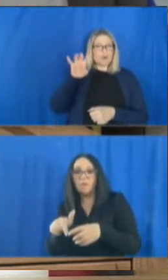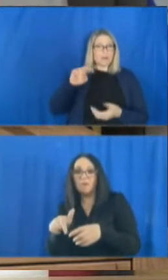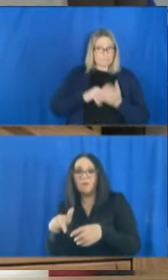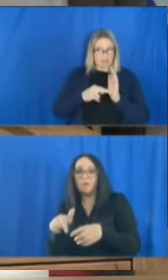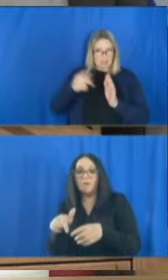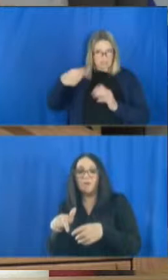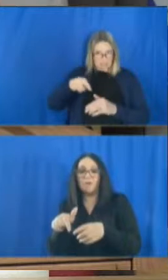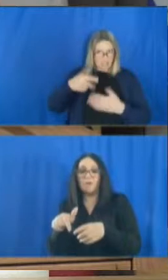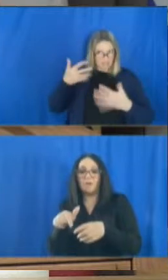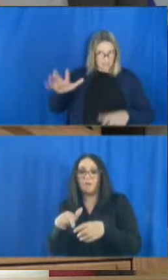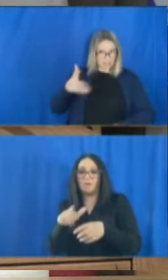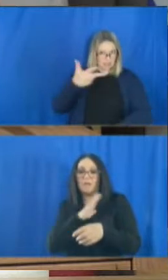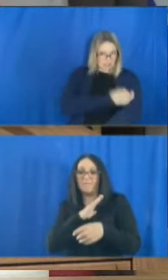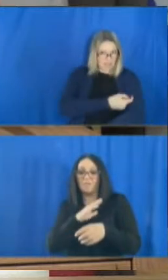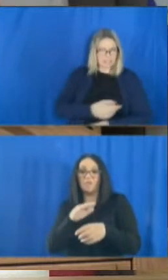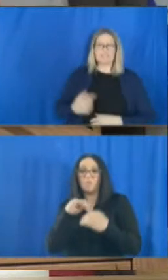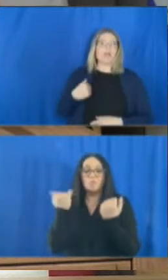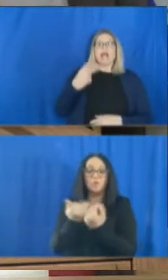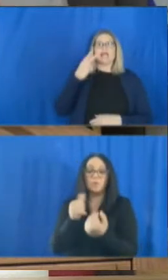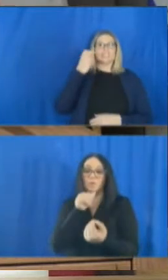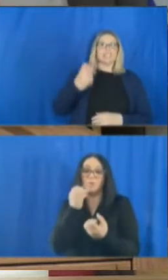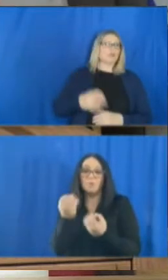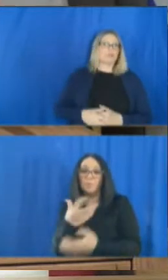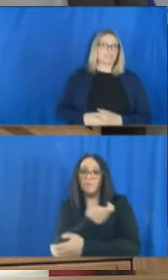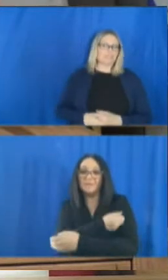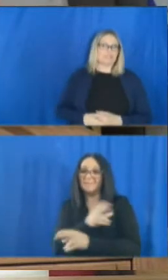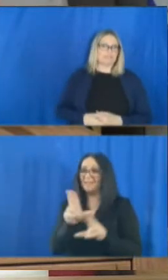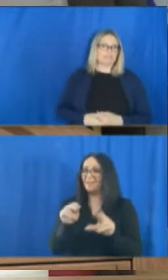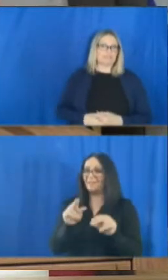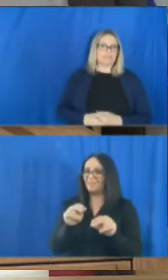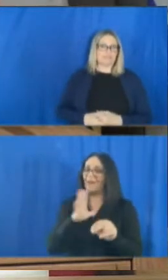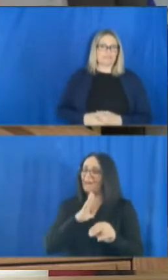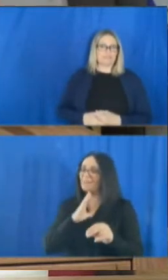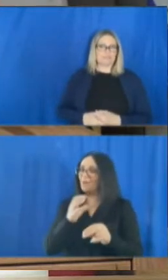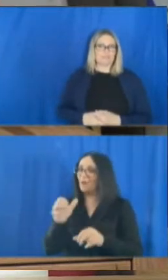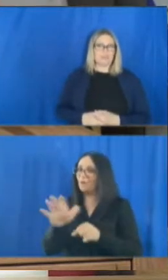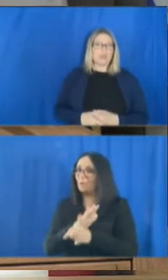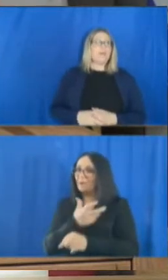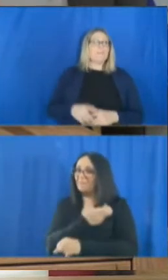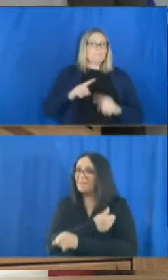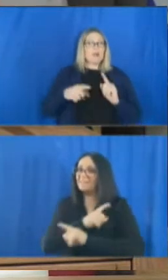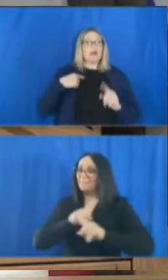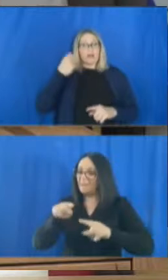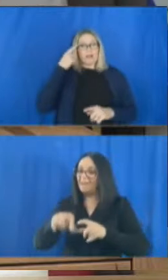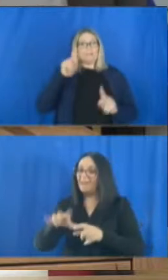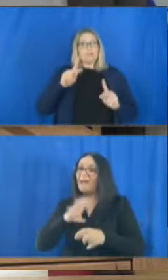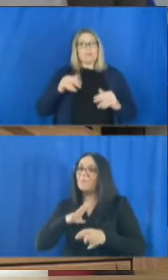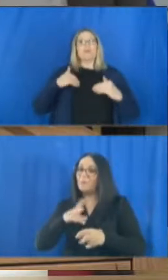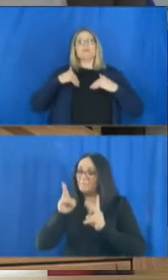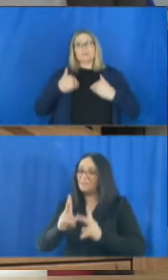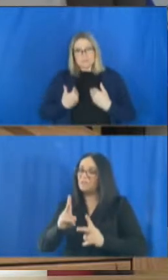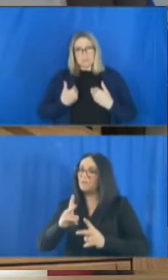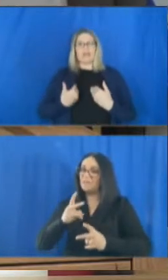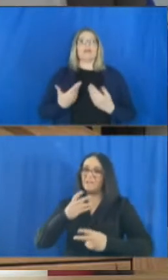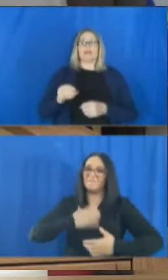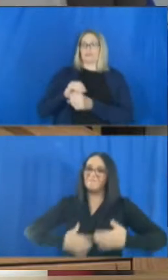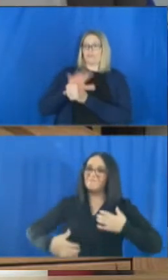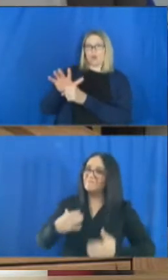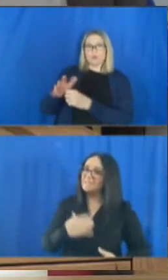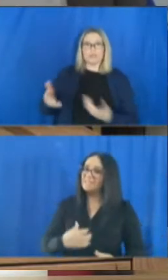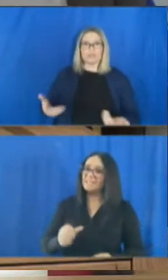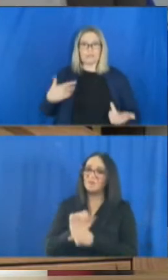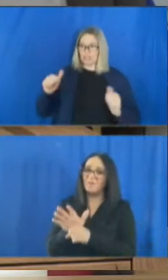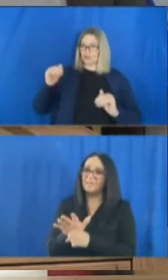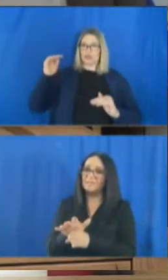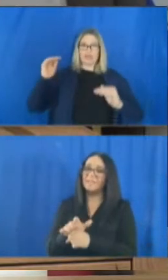a society here that will be 100% compliant. But I think we all know that it isn't, and we all know